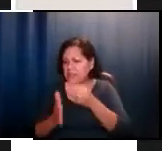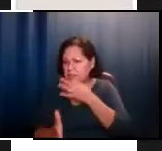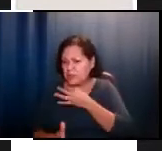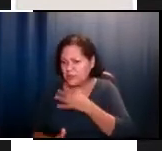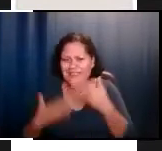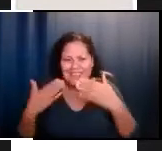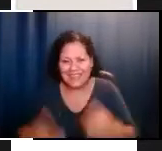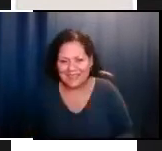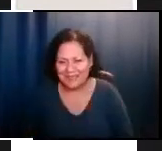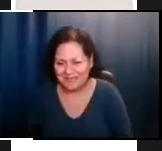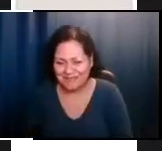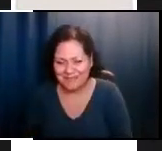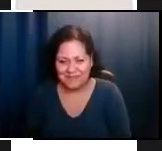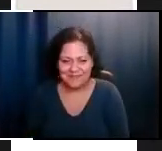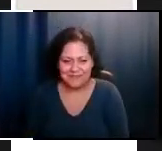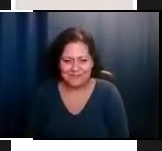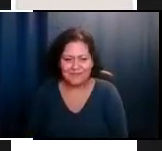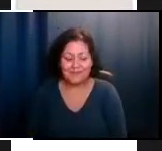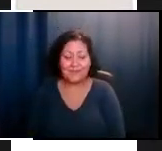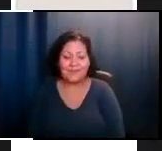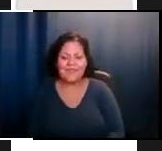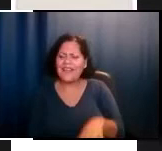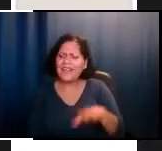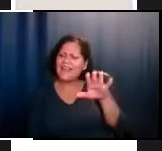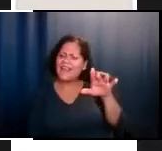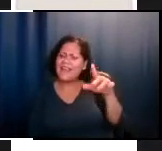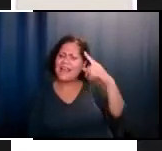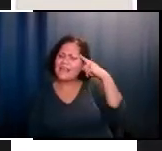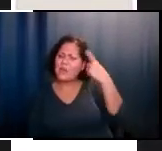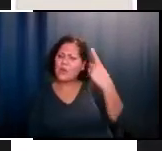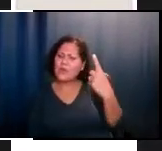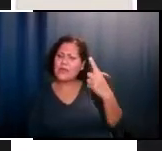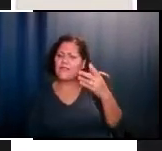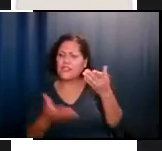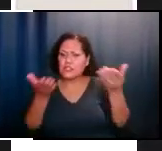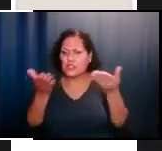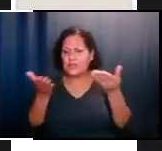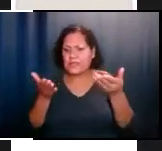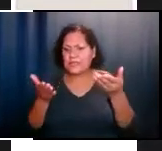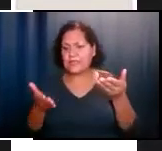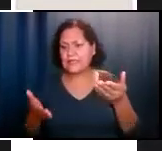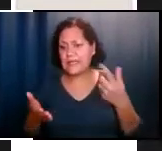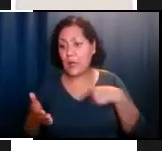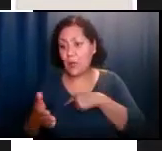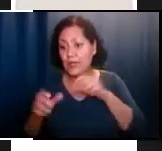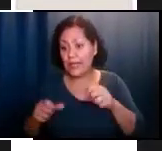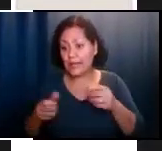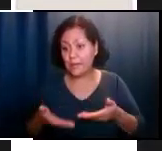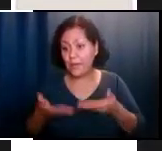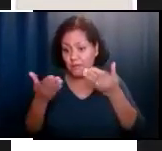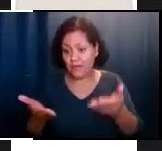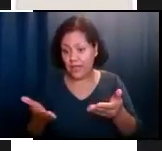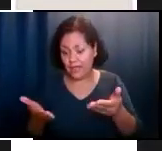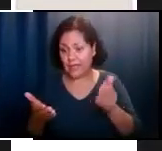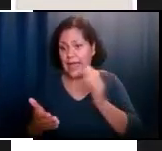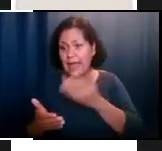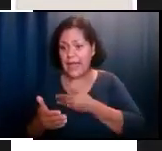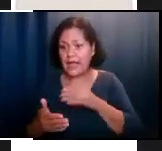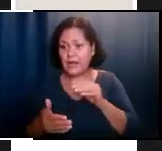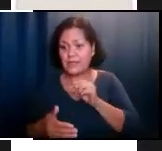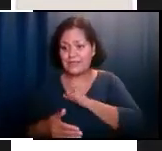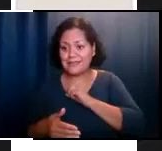you. And I think one of the services that I think we can provide, our staff,